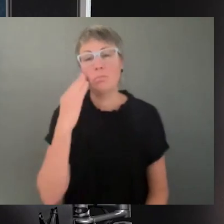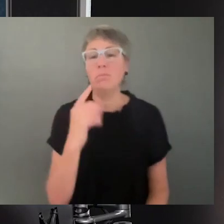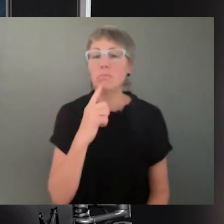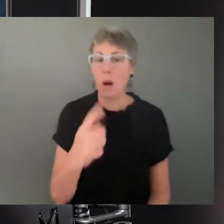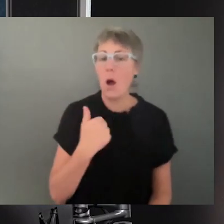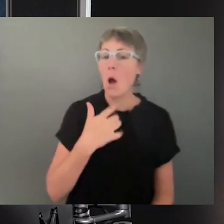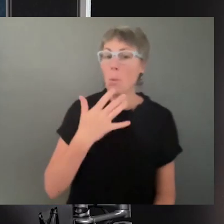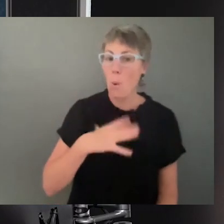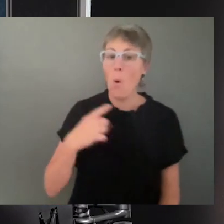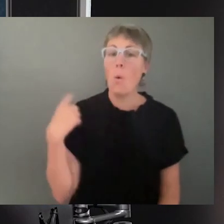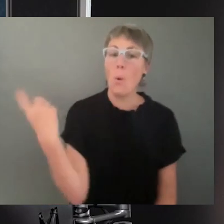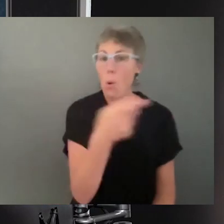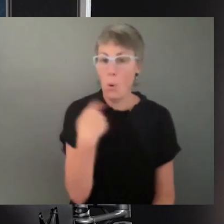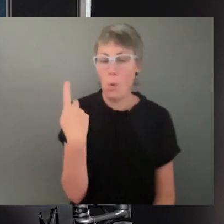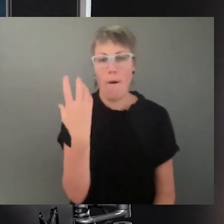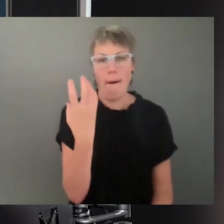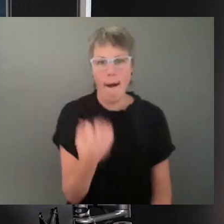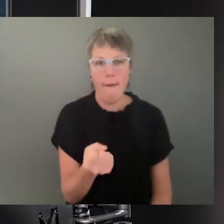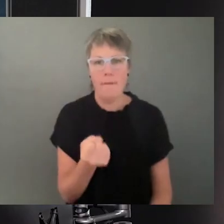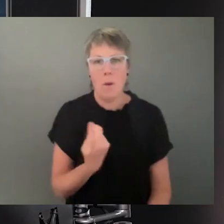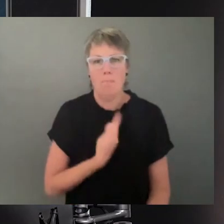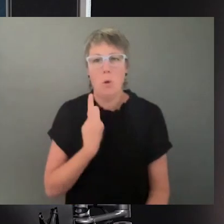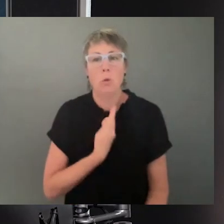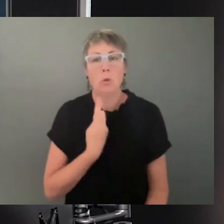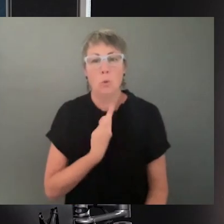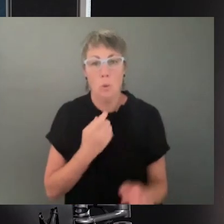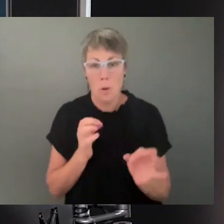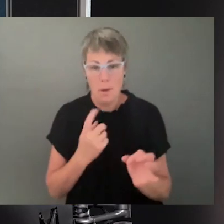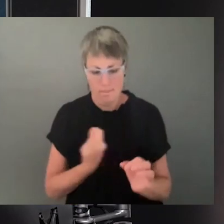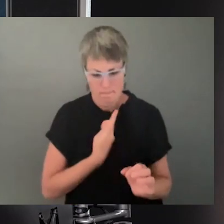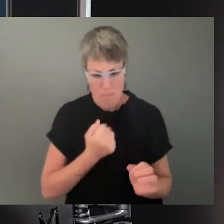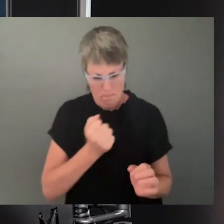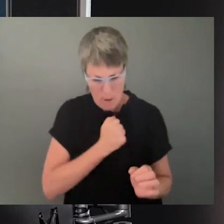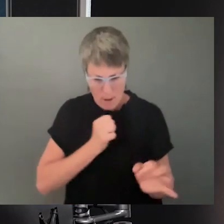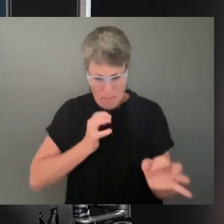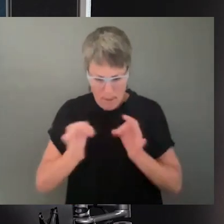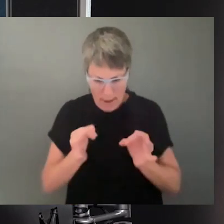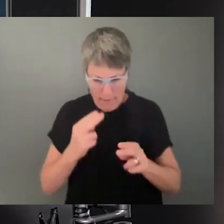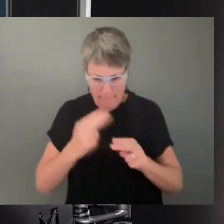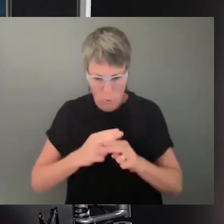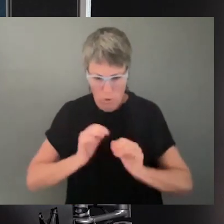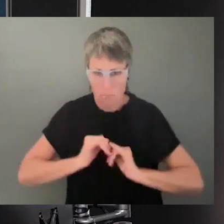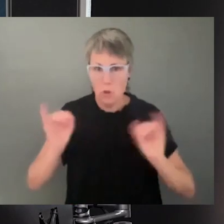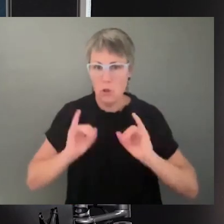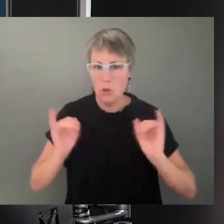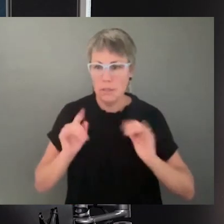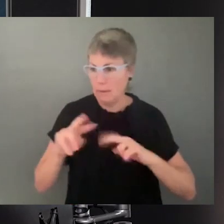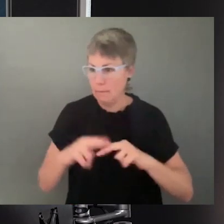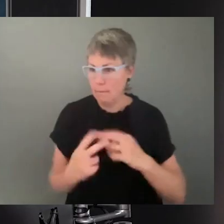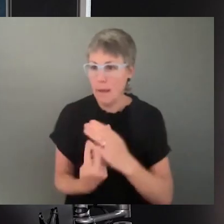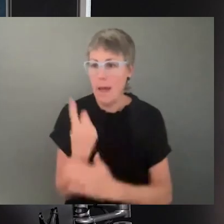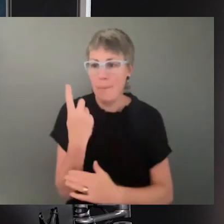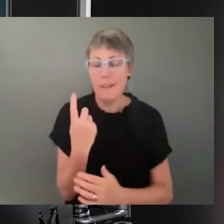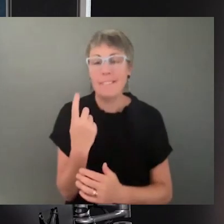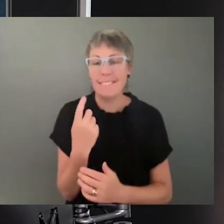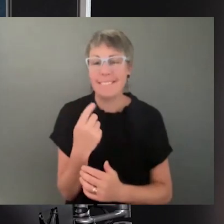space? I think what I'd like to see is everybody having a personal emergency preparedness plan. I think generally the